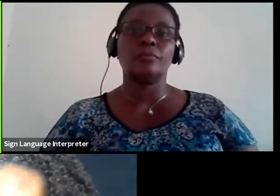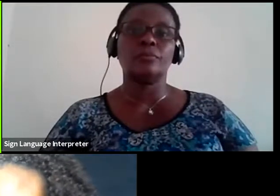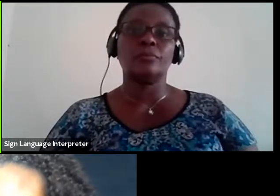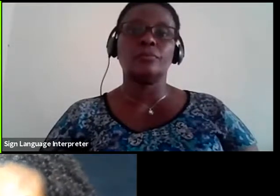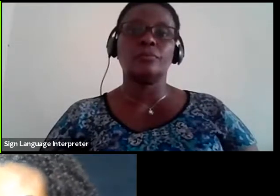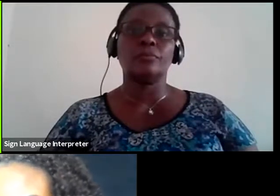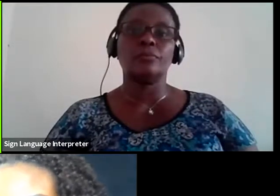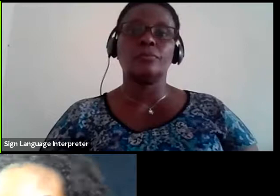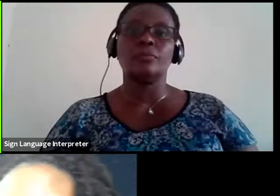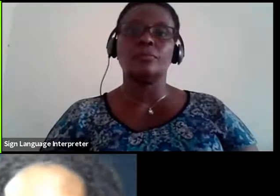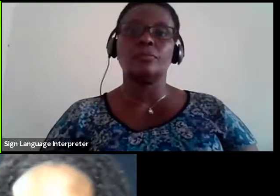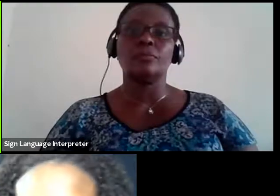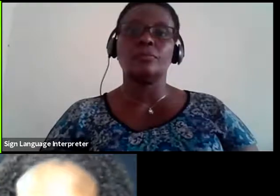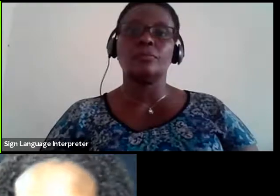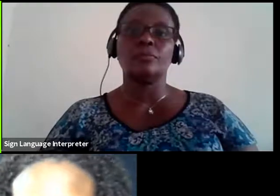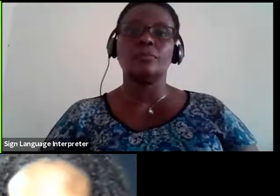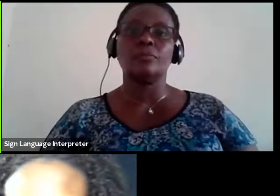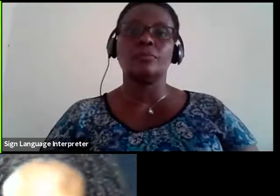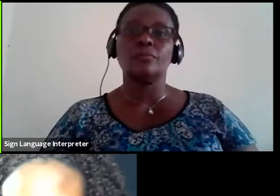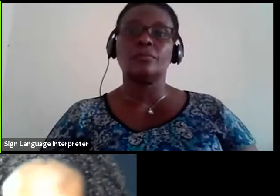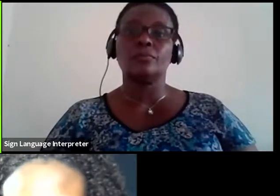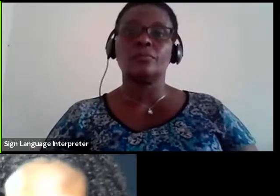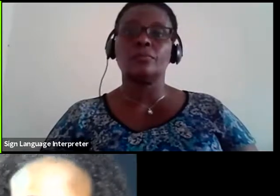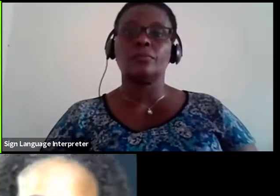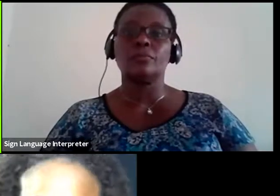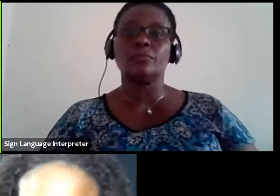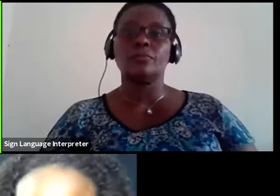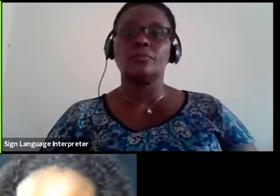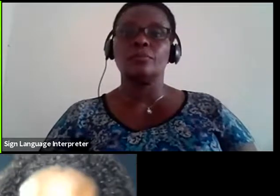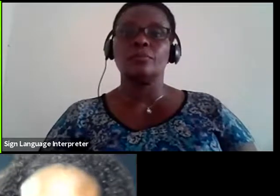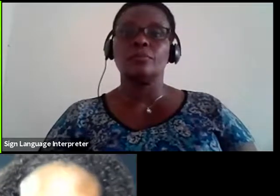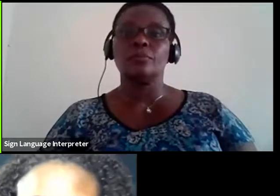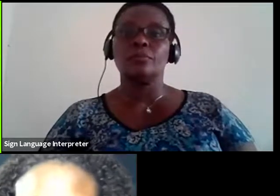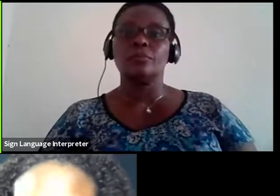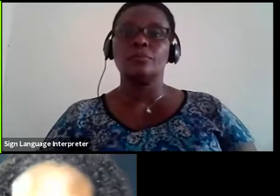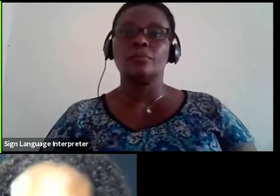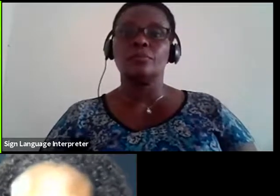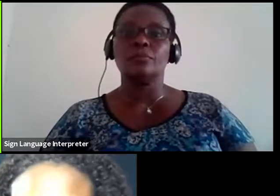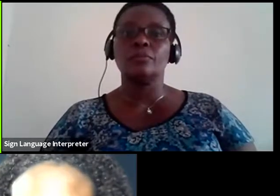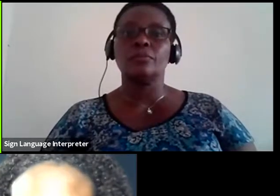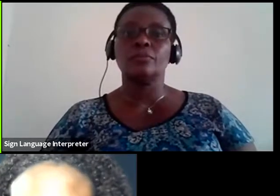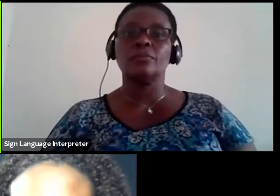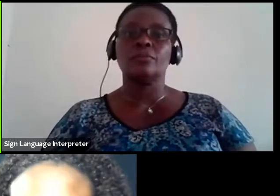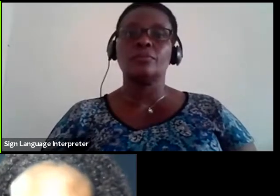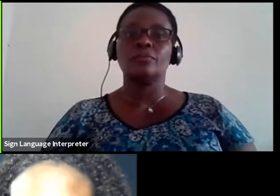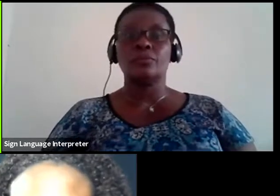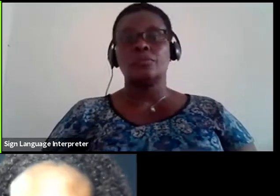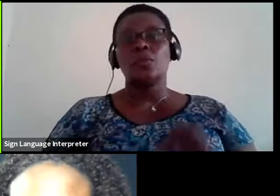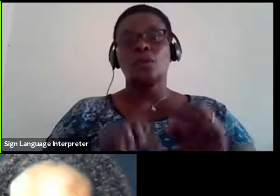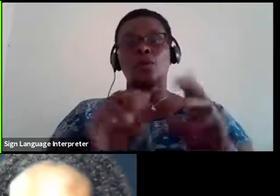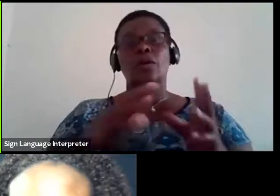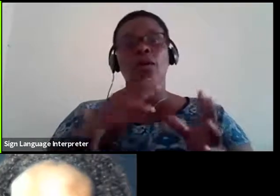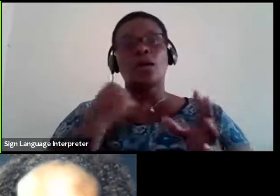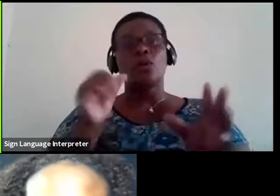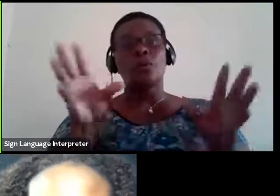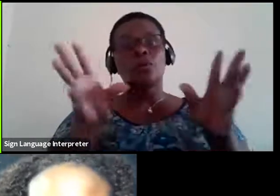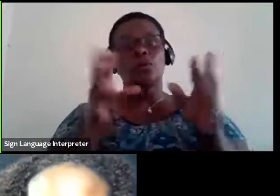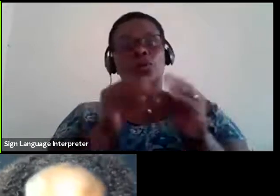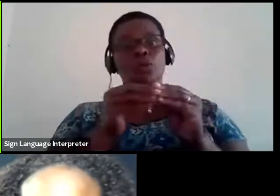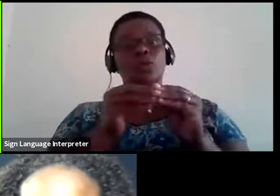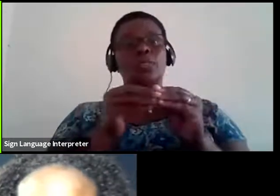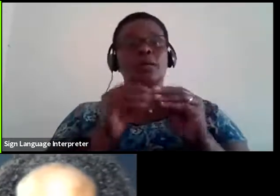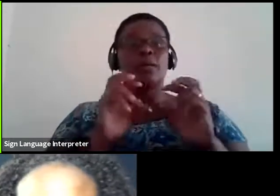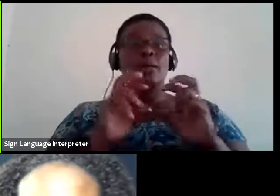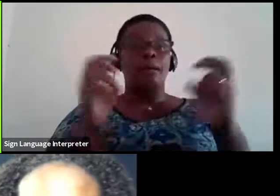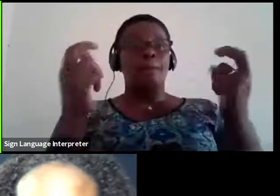Okay, as they type the question, I think I'd want us to end the panel on a positive note. So what are you hopeful for in the